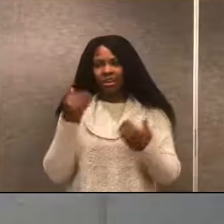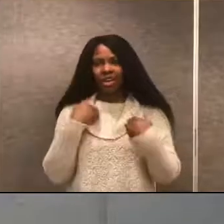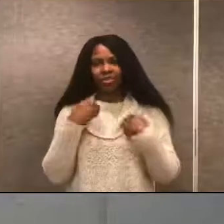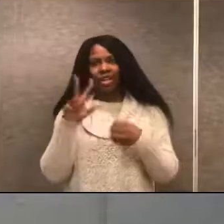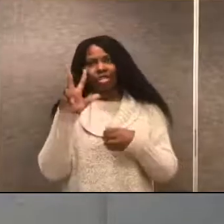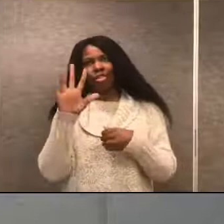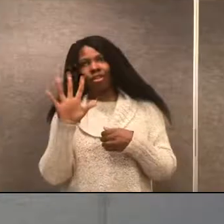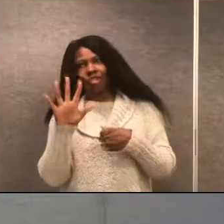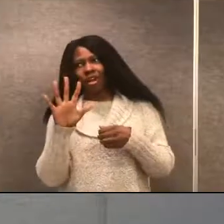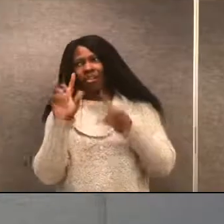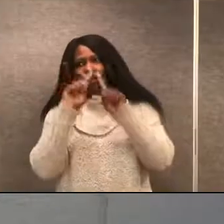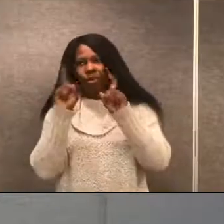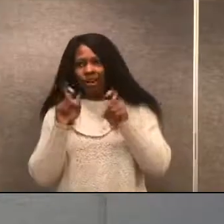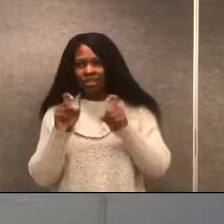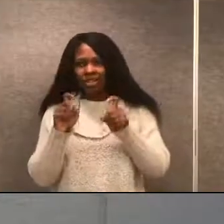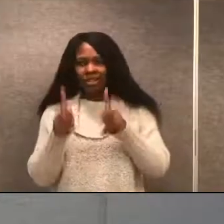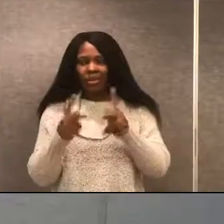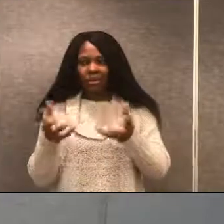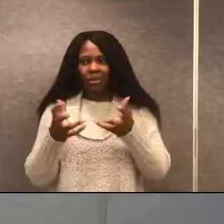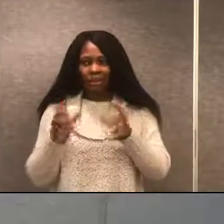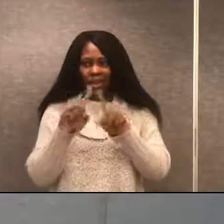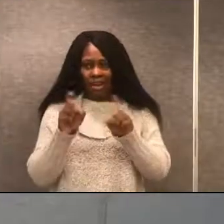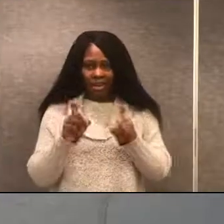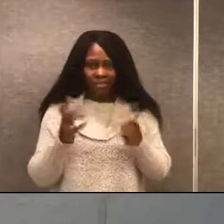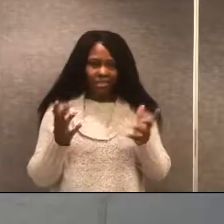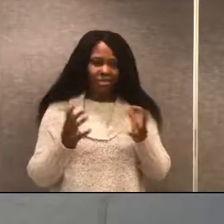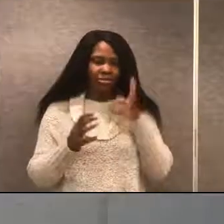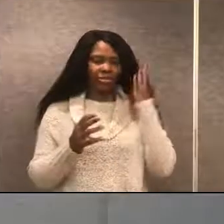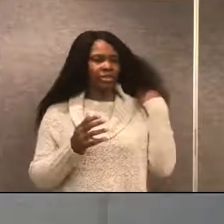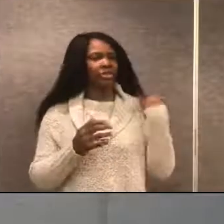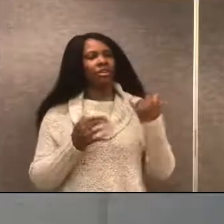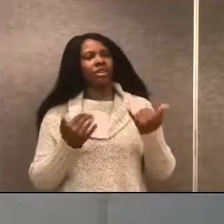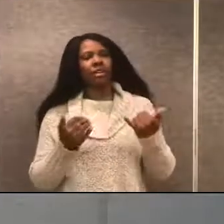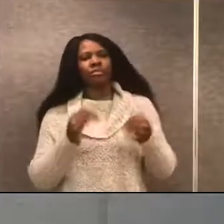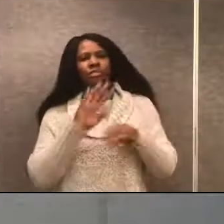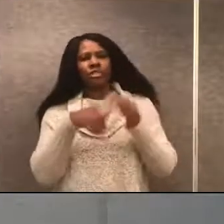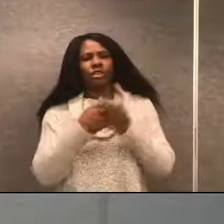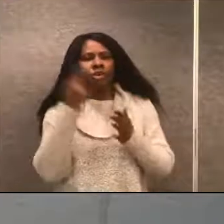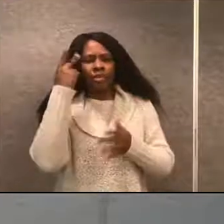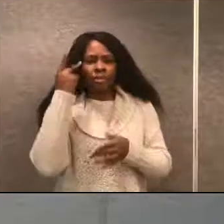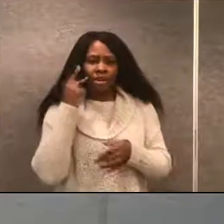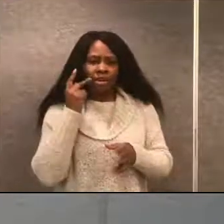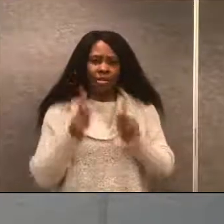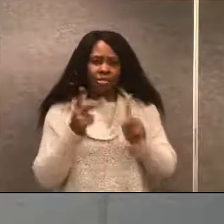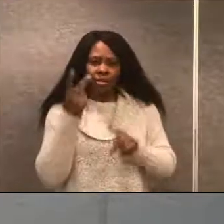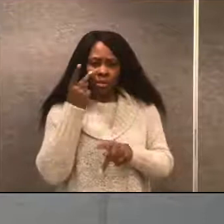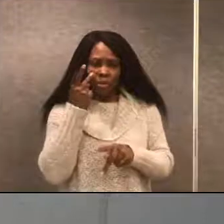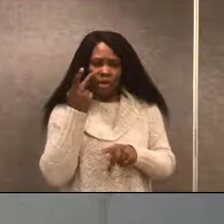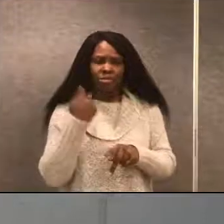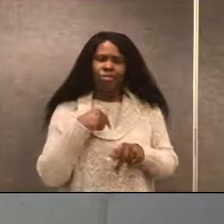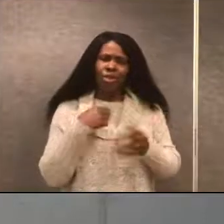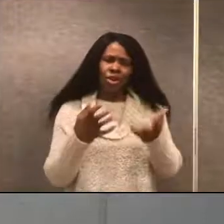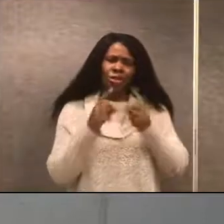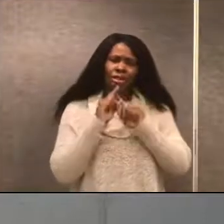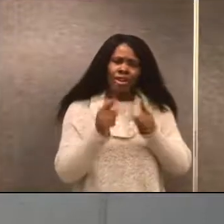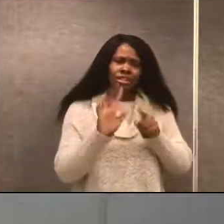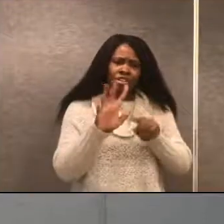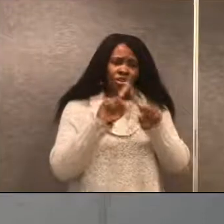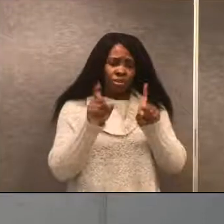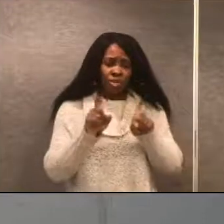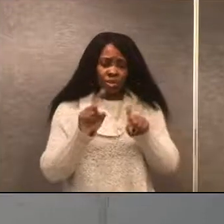look, to all the parents out there, to all the folks who are chiming in, we want to get to all y'all questions, right? But I know